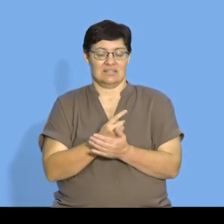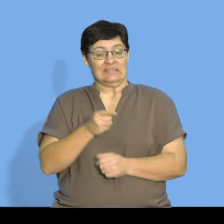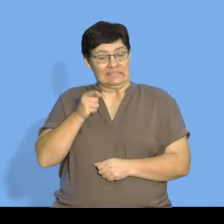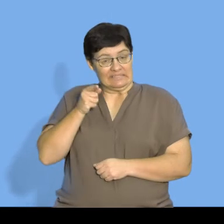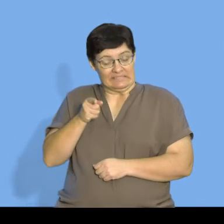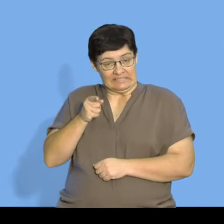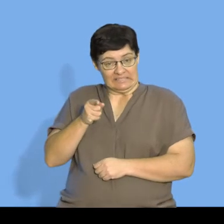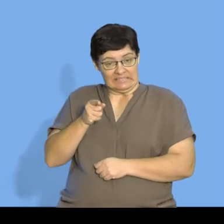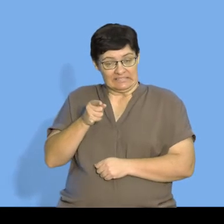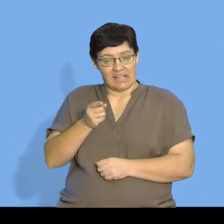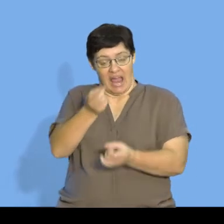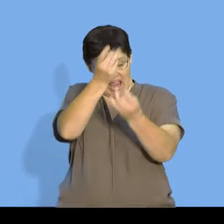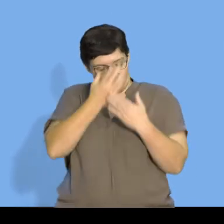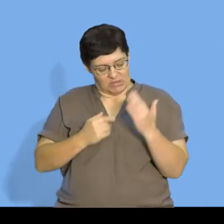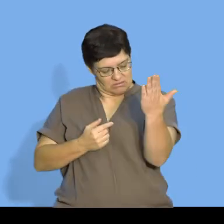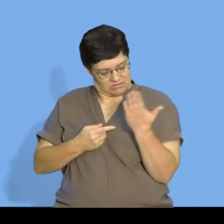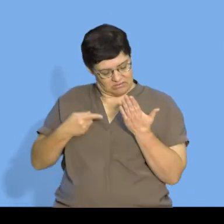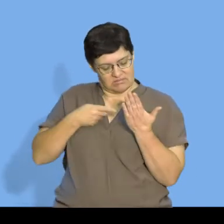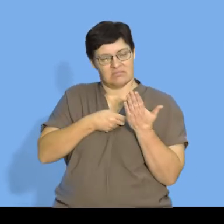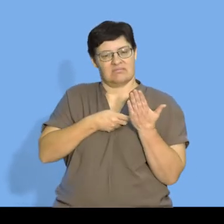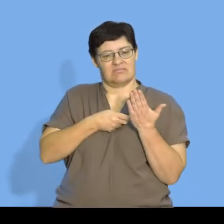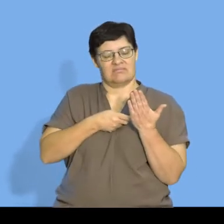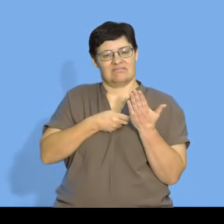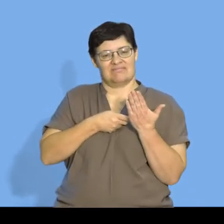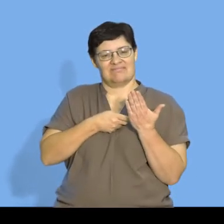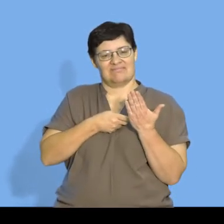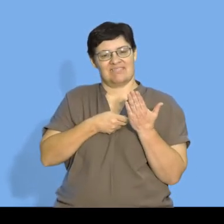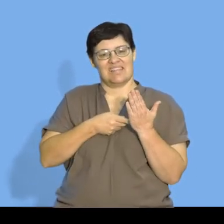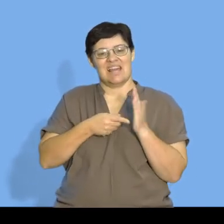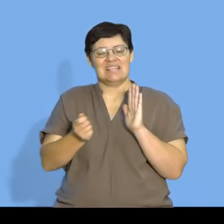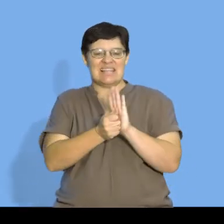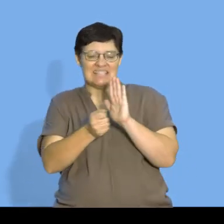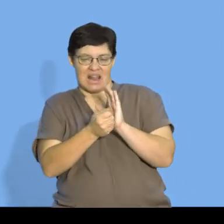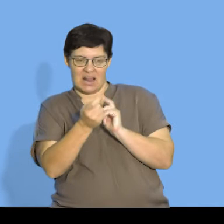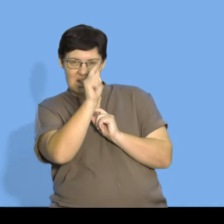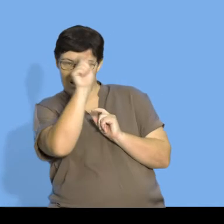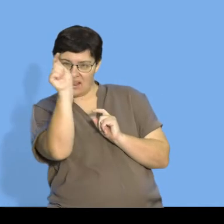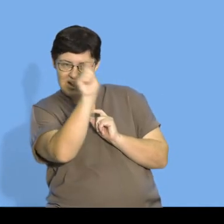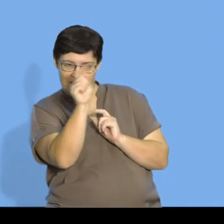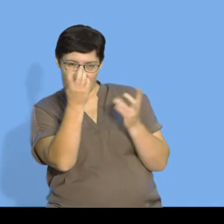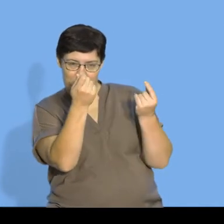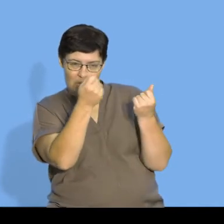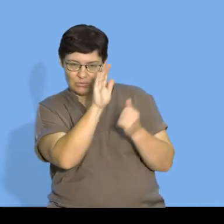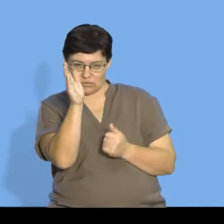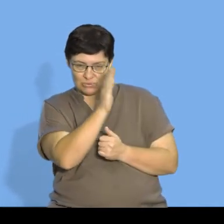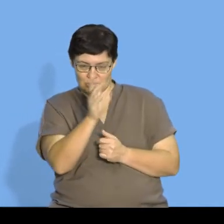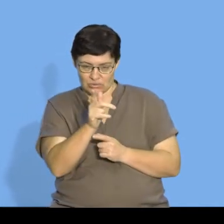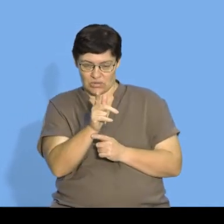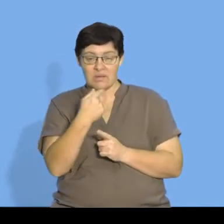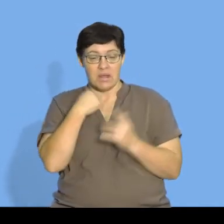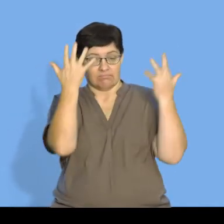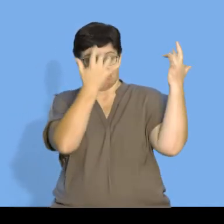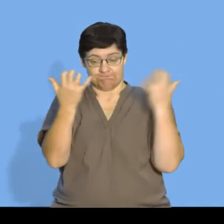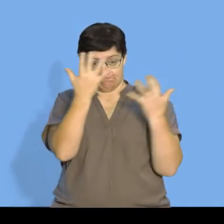that this is the information that you have regarding all your sales figures, and therefore, when